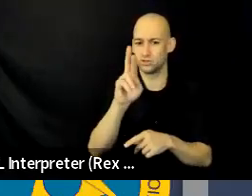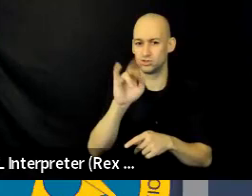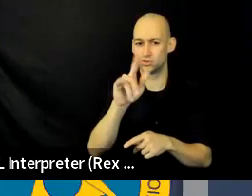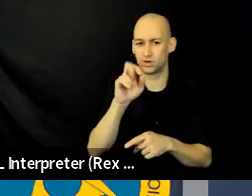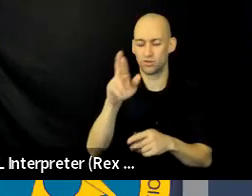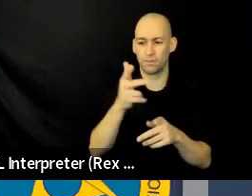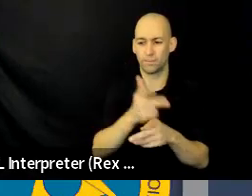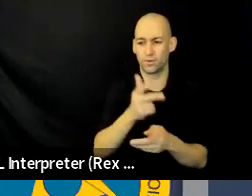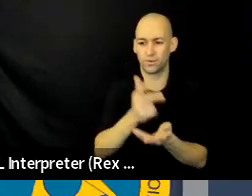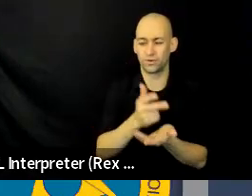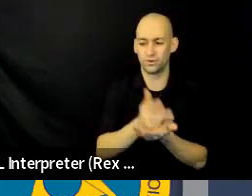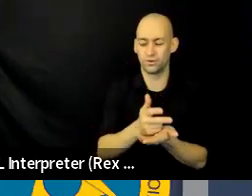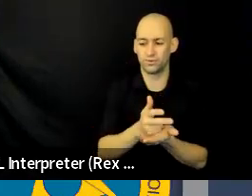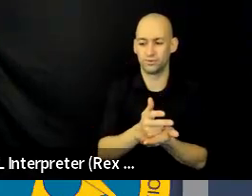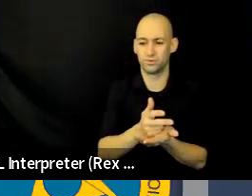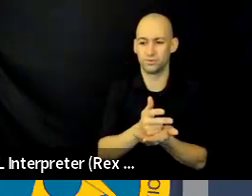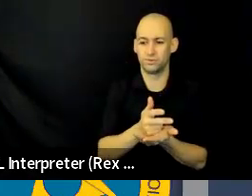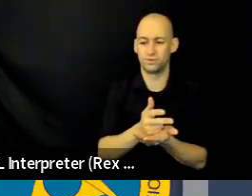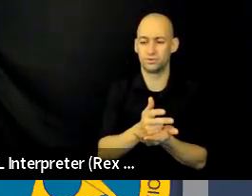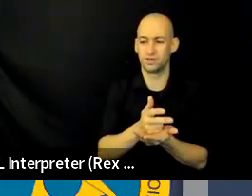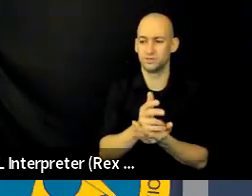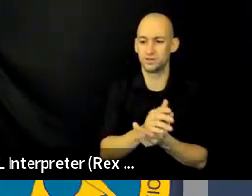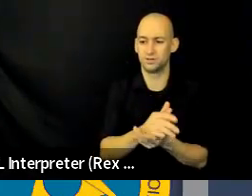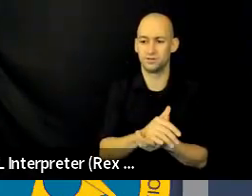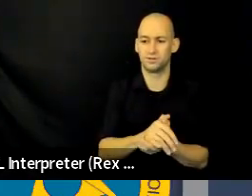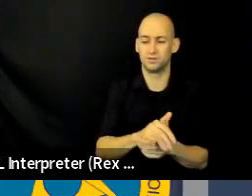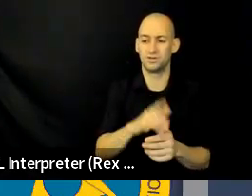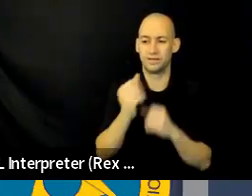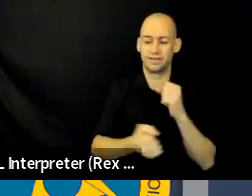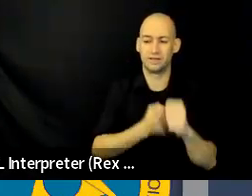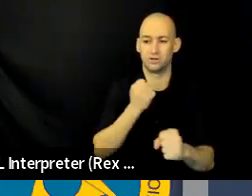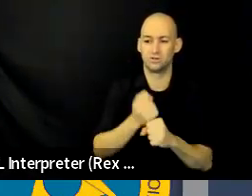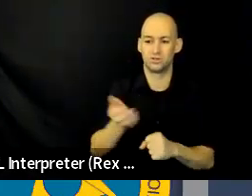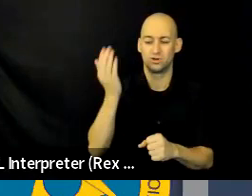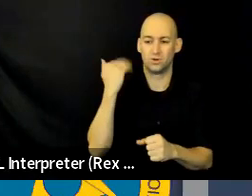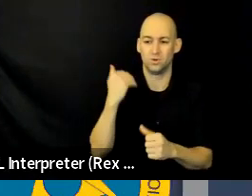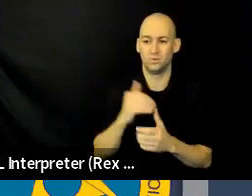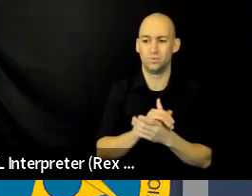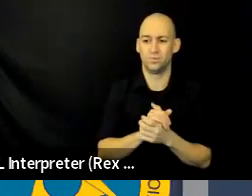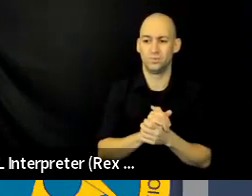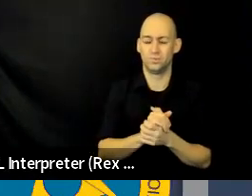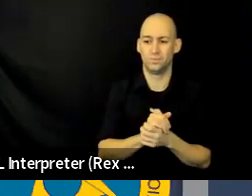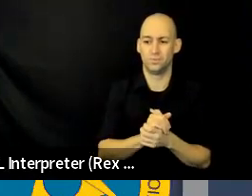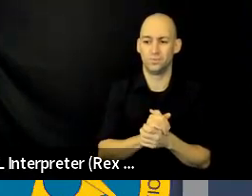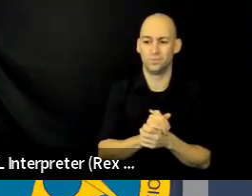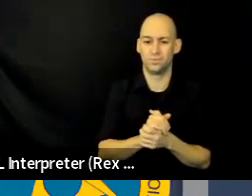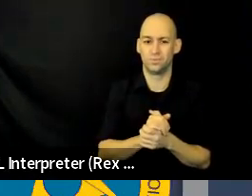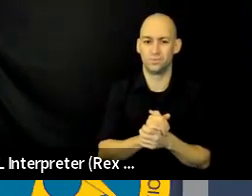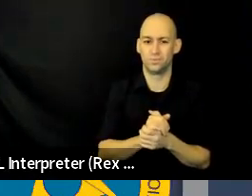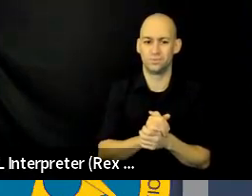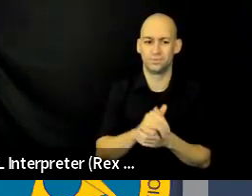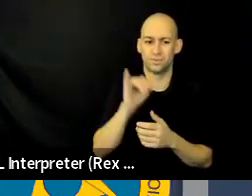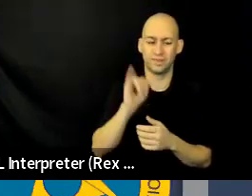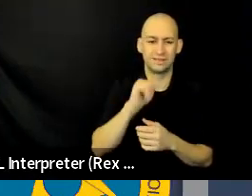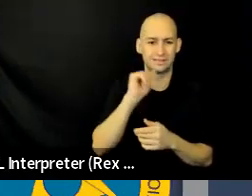So this would have been a great location in years and years ago before those uses developed for a tight diamond interchange. It's not